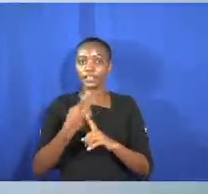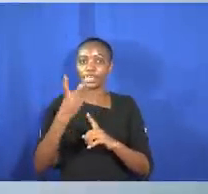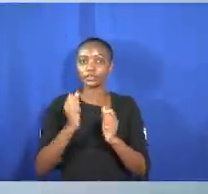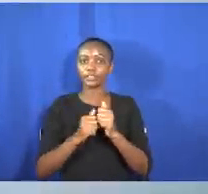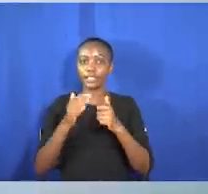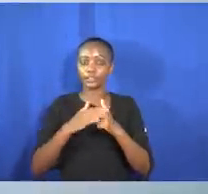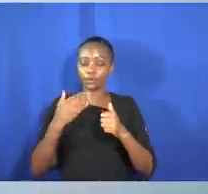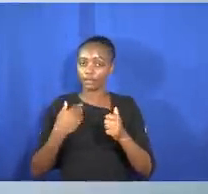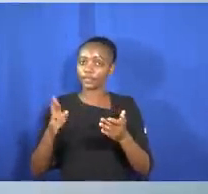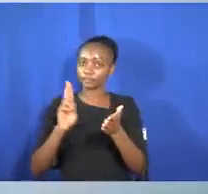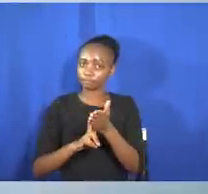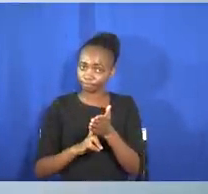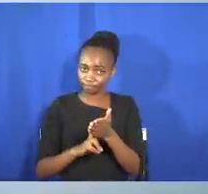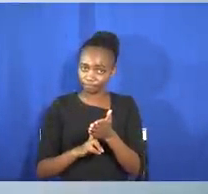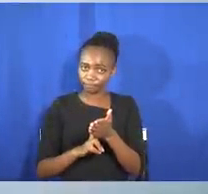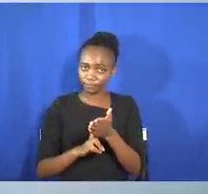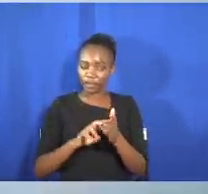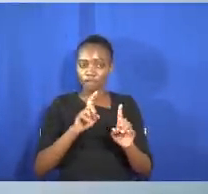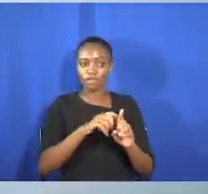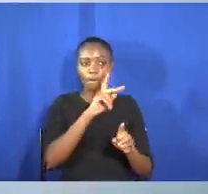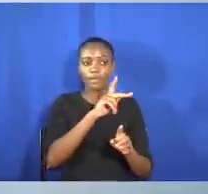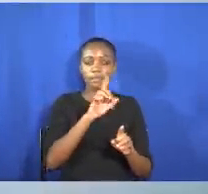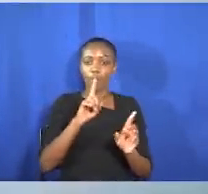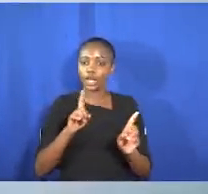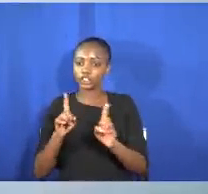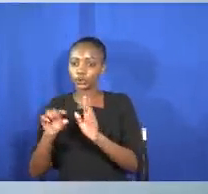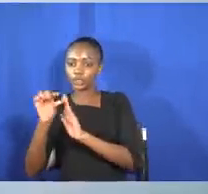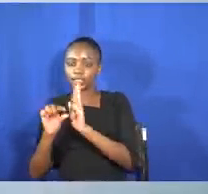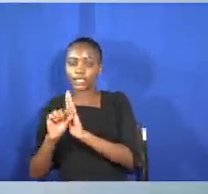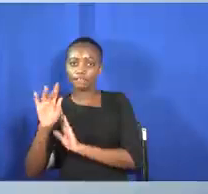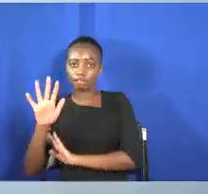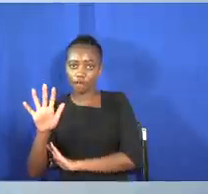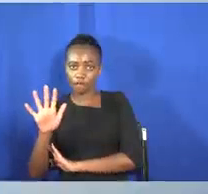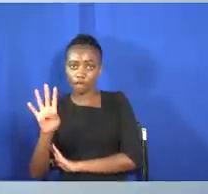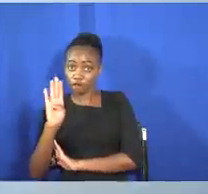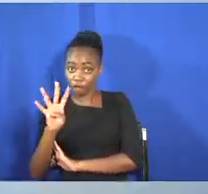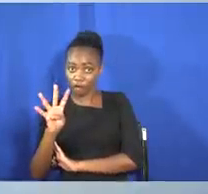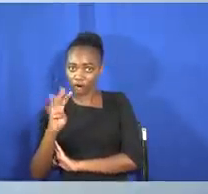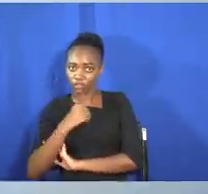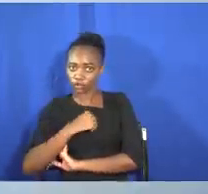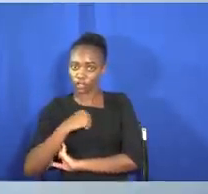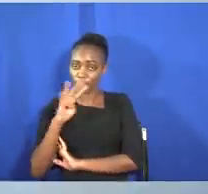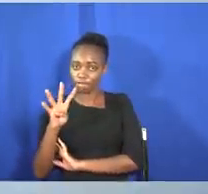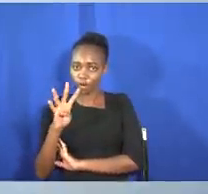pilot schools. 2019, there was rollout from PP1 all the way to grade 4.